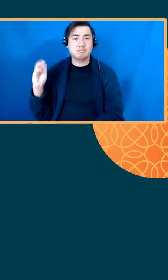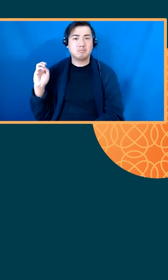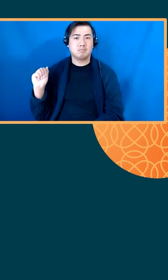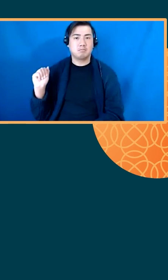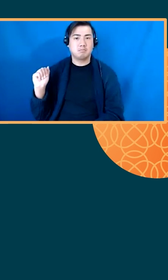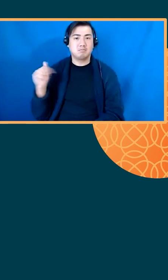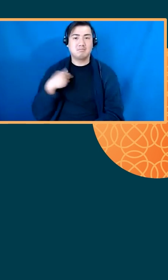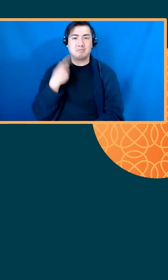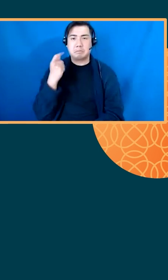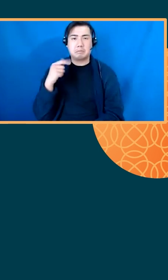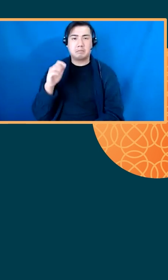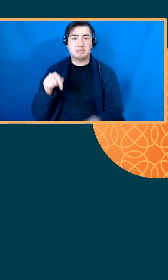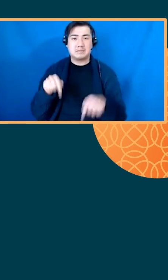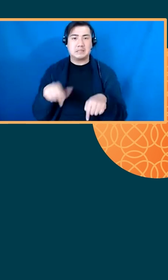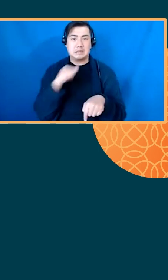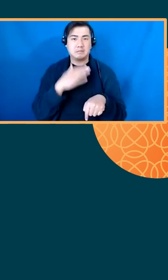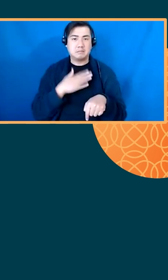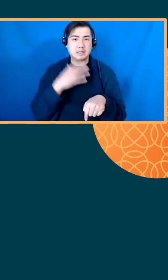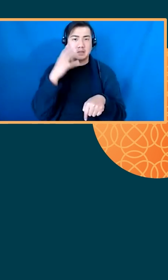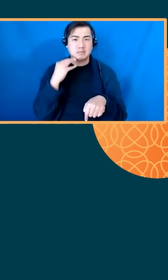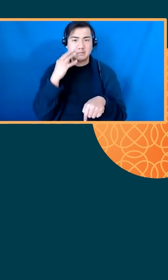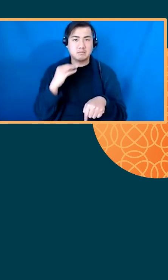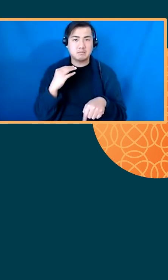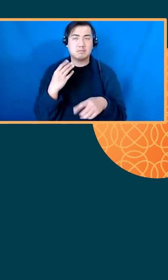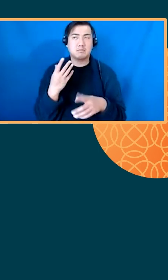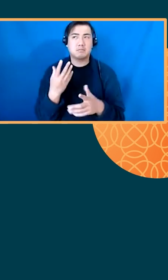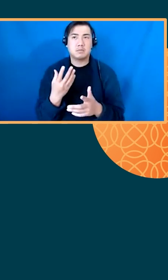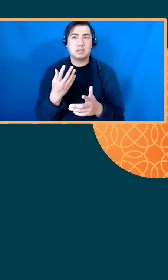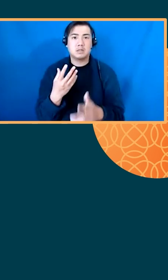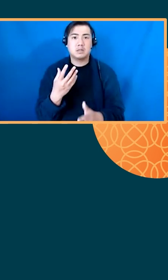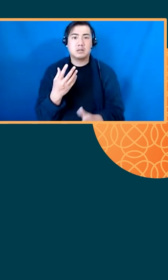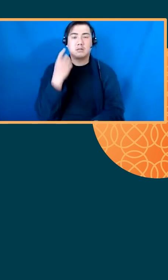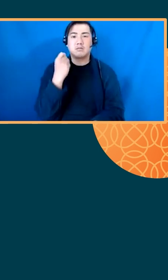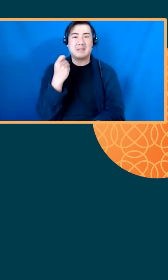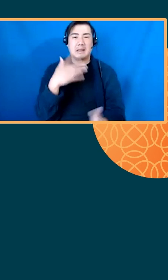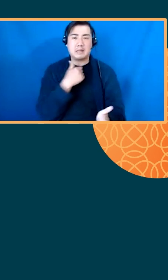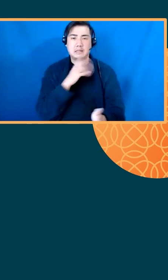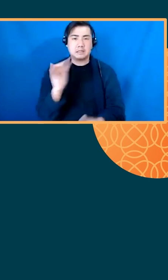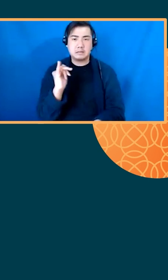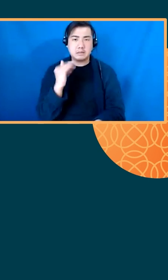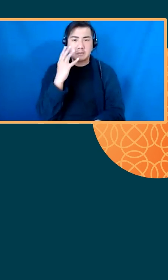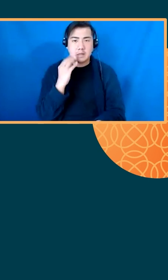This is not my experience, right, of not speaking my mother tongue,